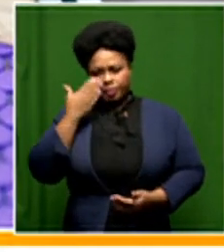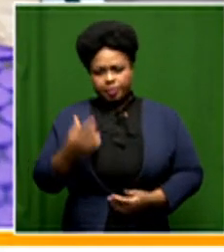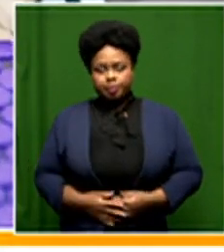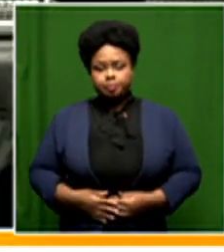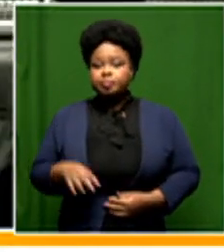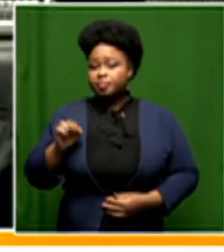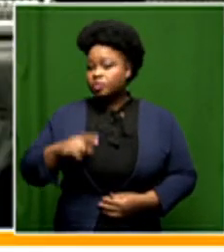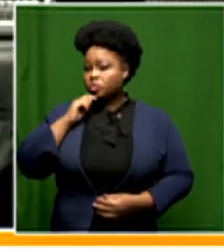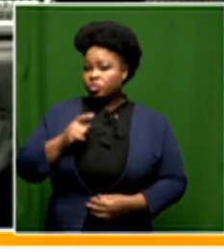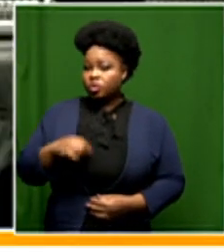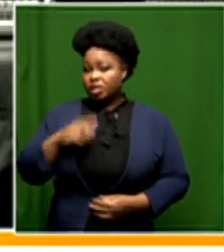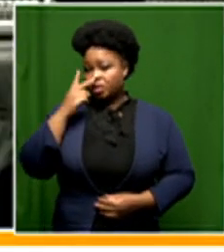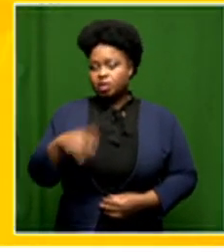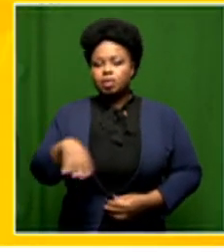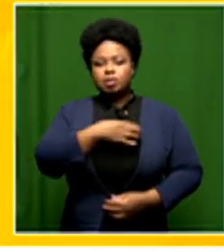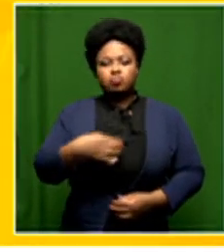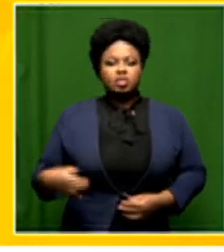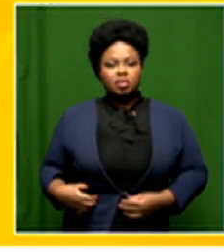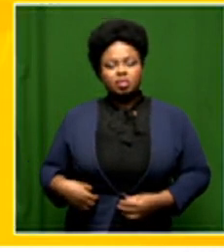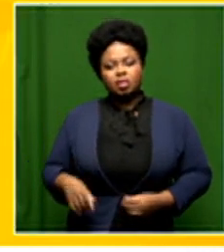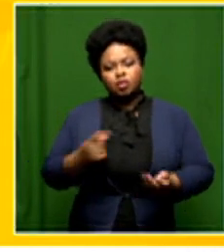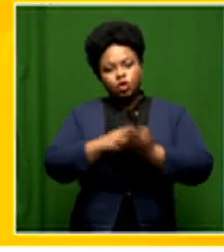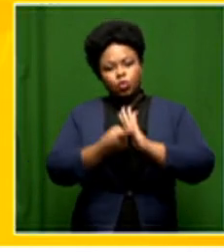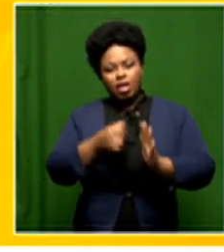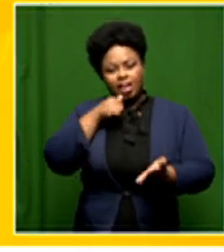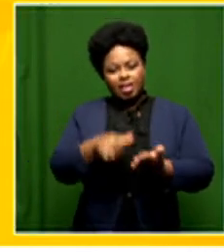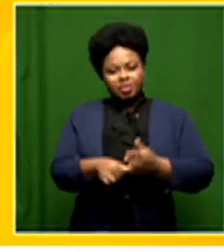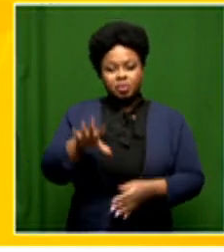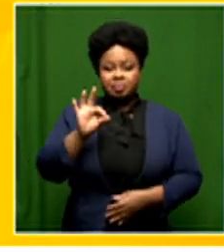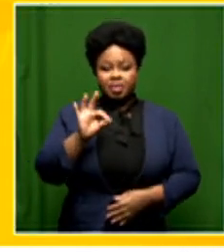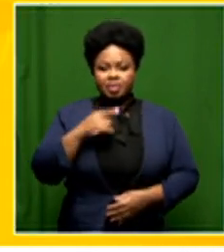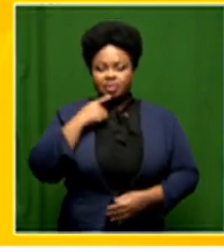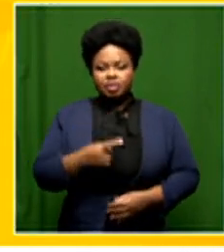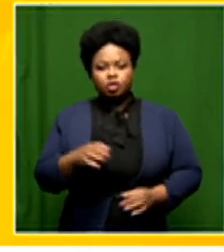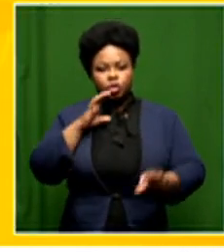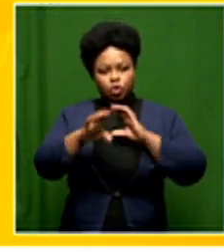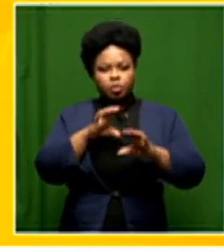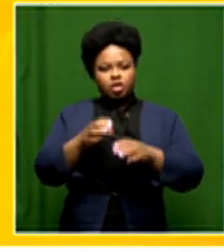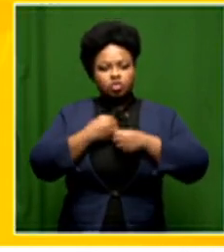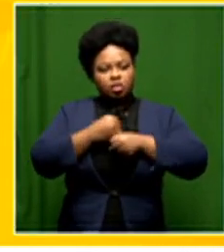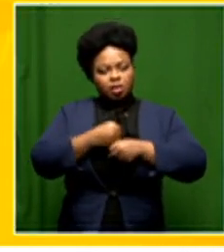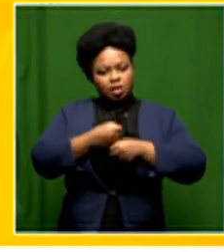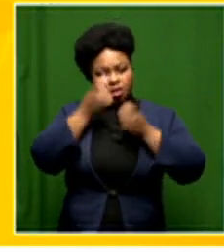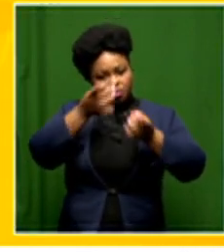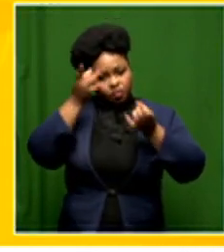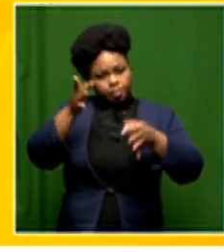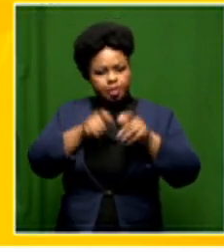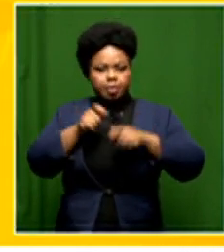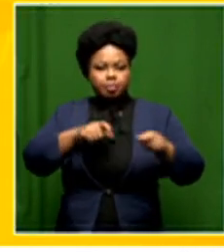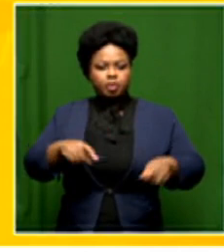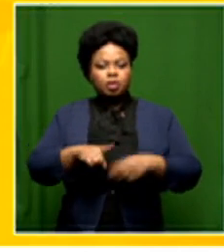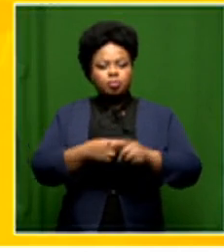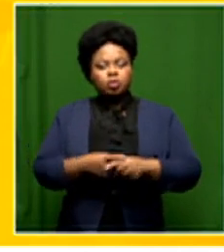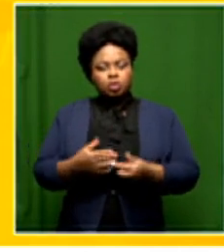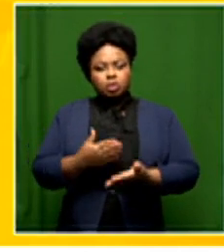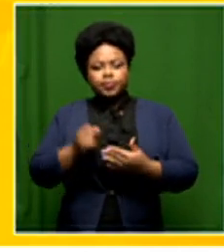that the president actually said in his weekly letter on Monday, government will launch a communication campaign to actually address